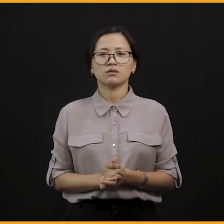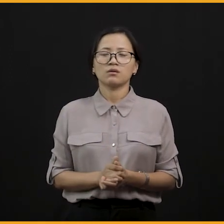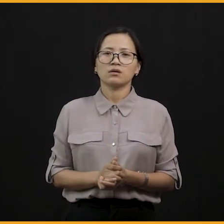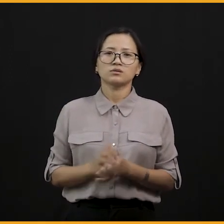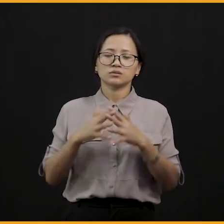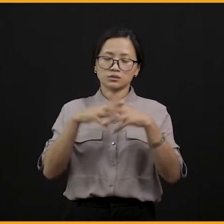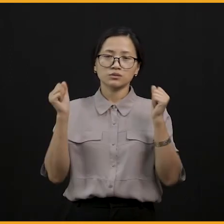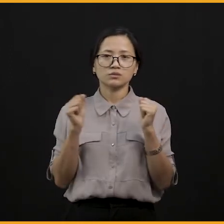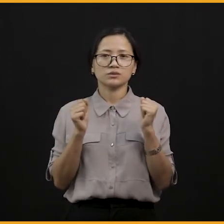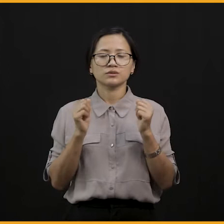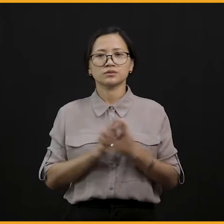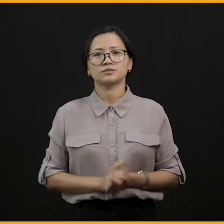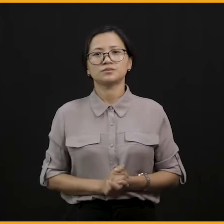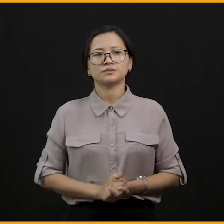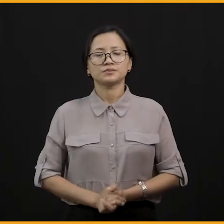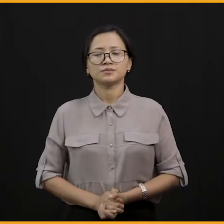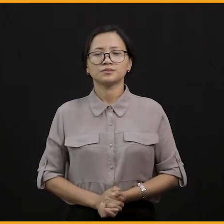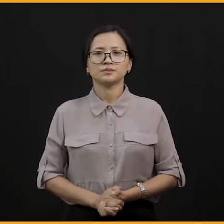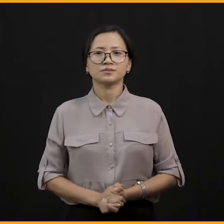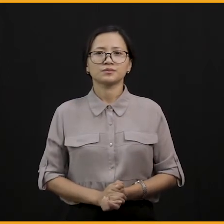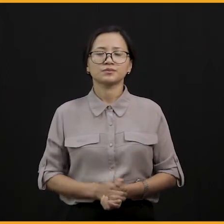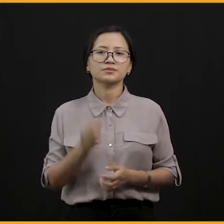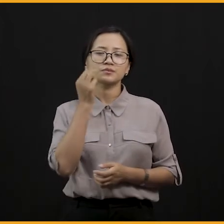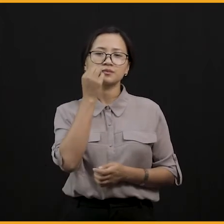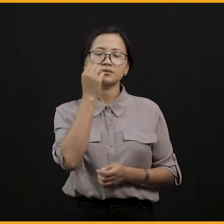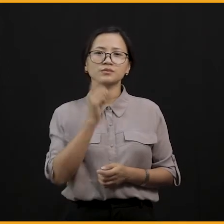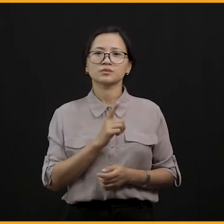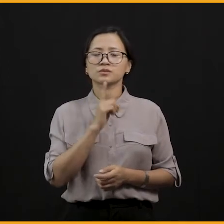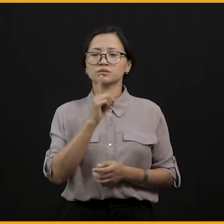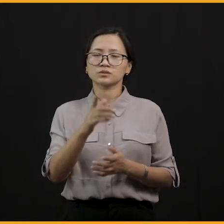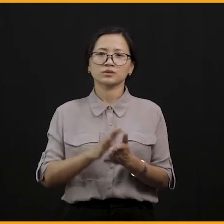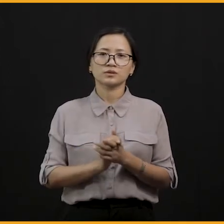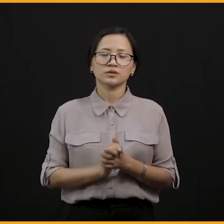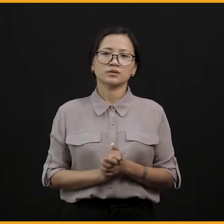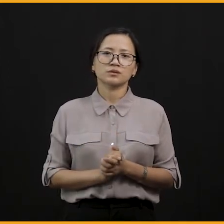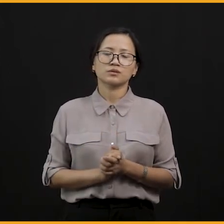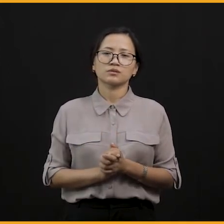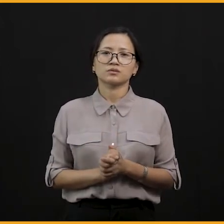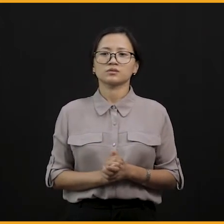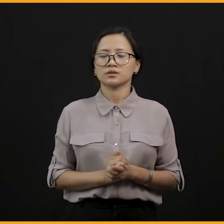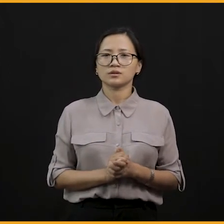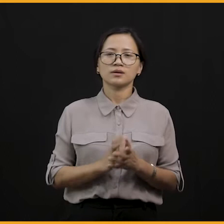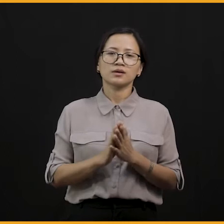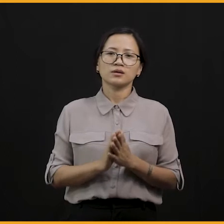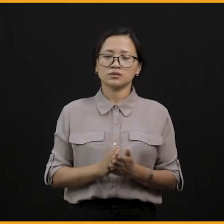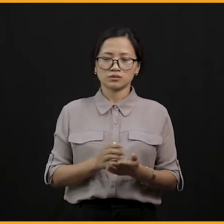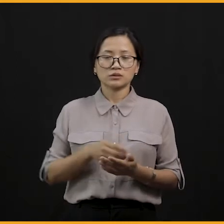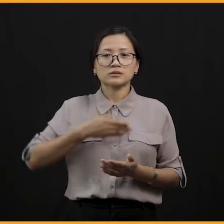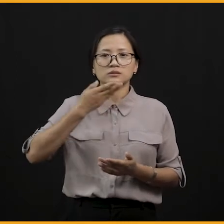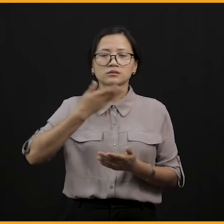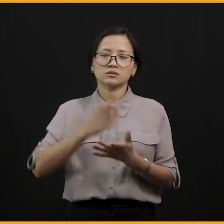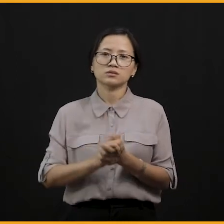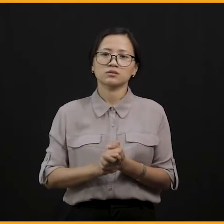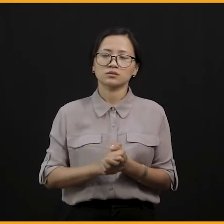winter. And then Vetso, he taught this grasshopper a lesson. Okay, he